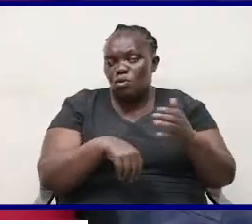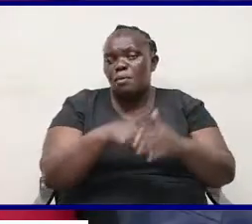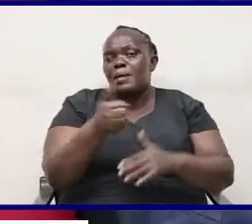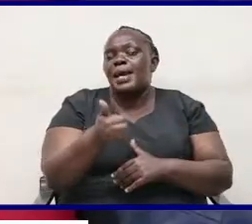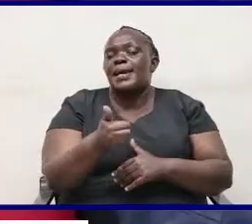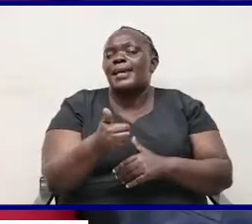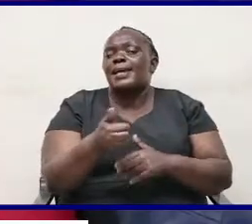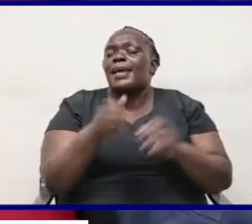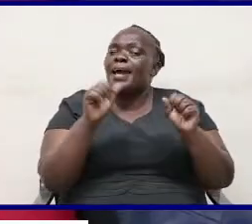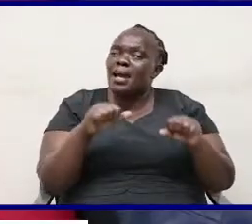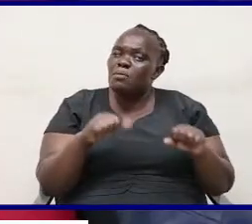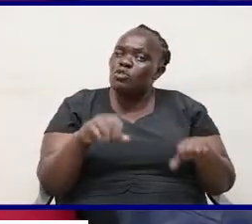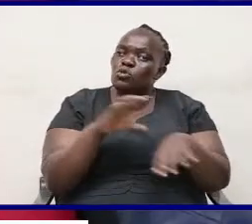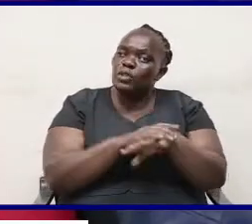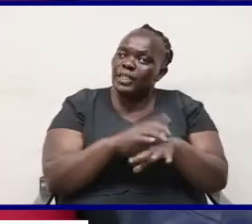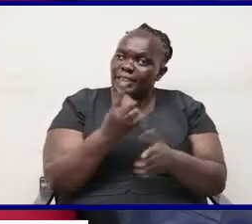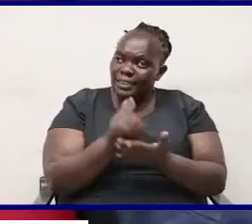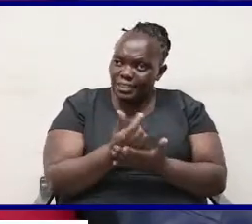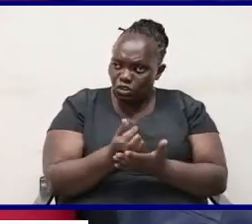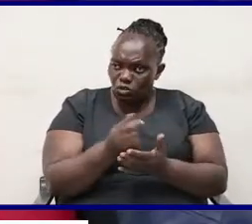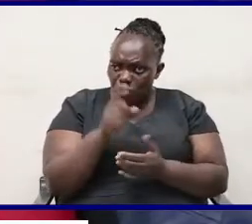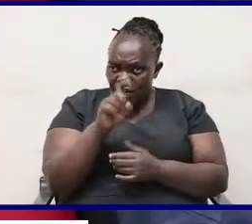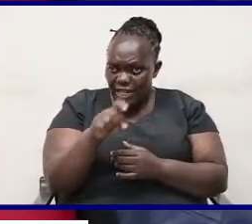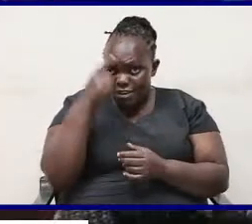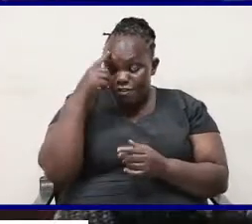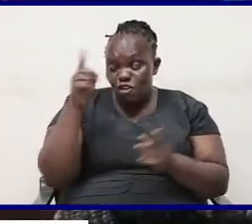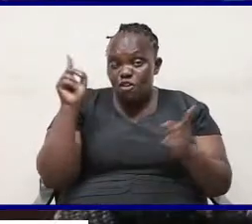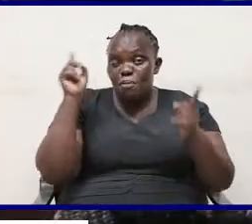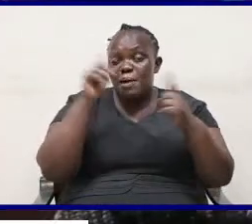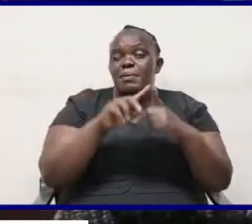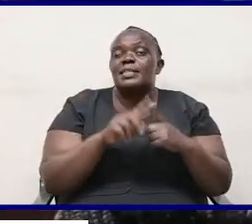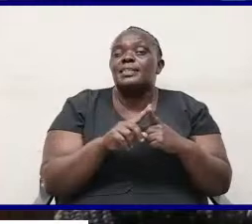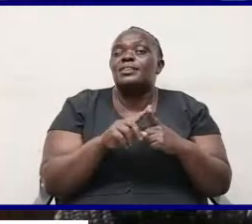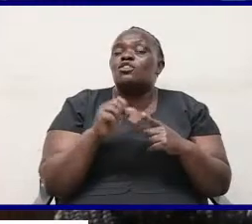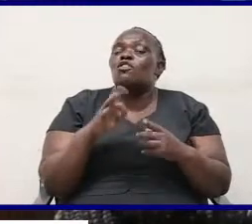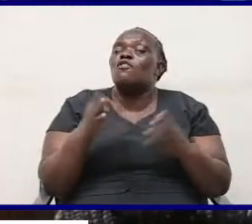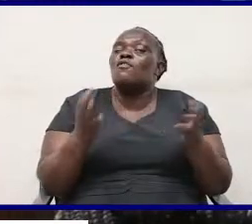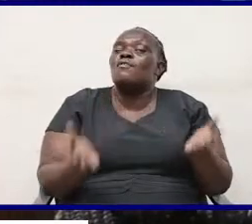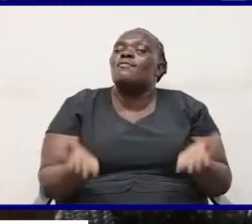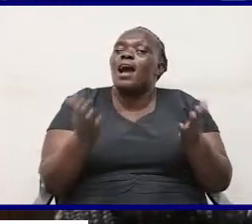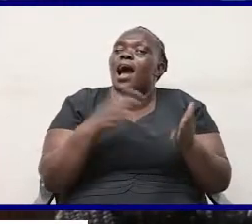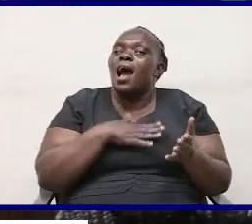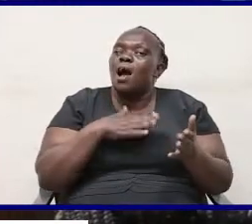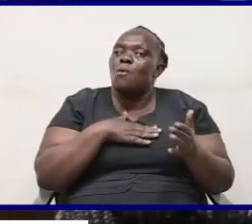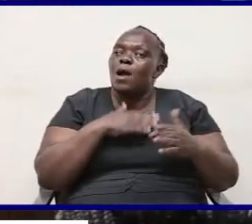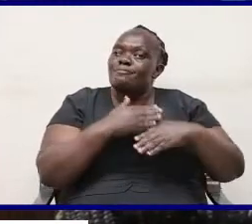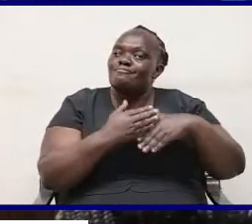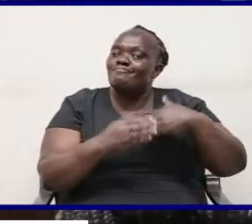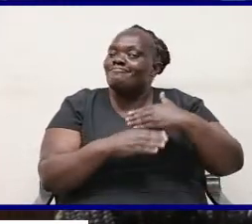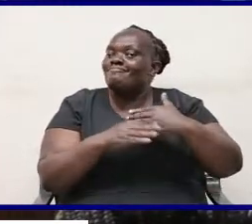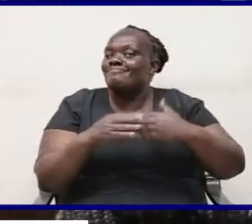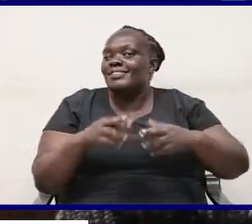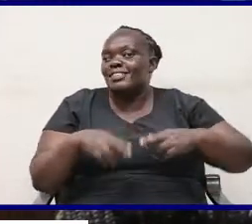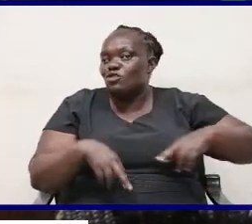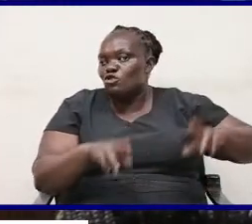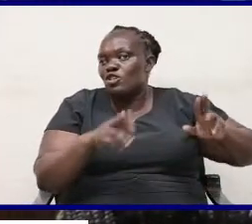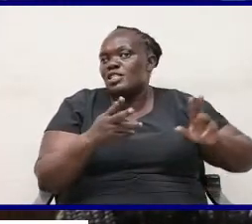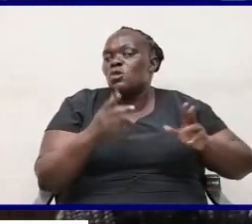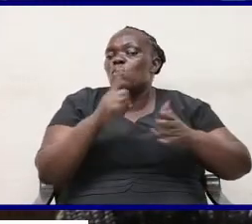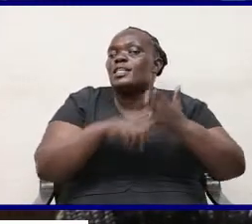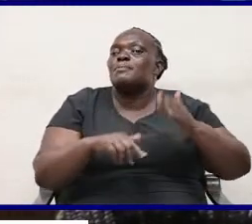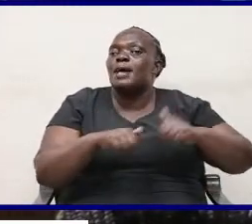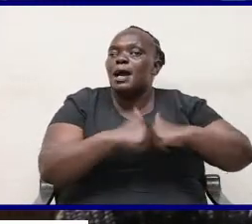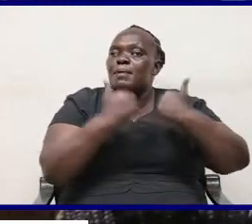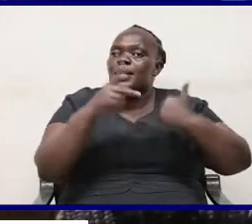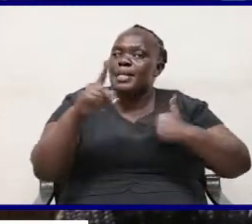purchase, so that we are able to get resources that we need for purposes of improving our infrastructure. So that whatever happened